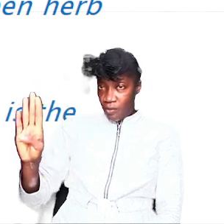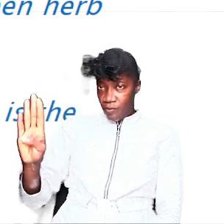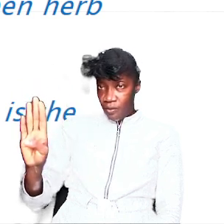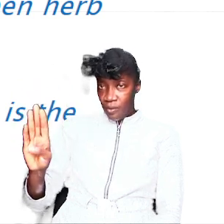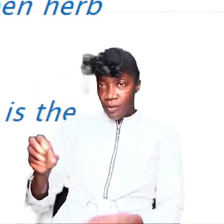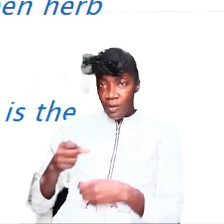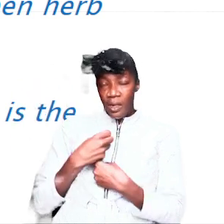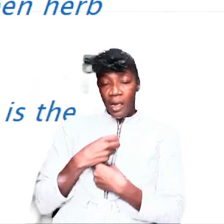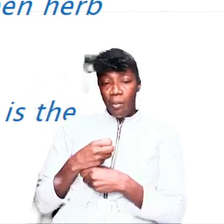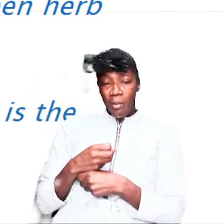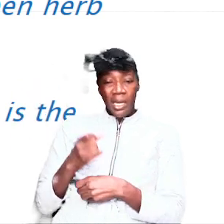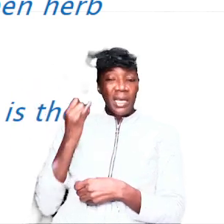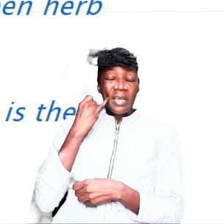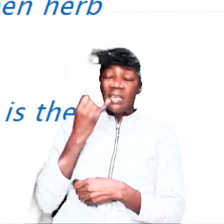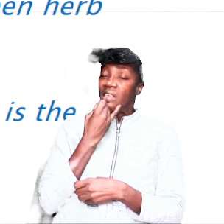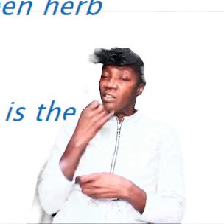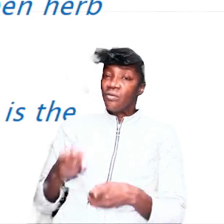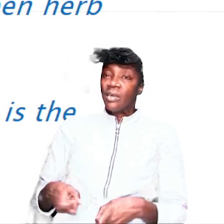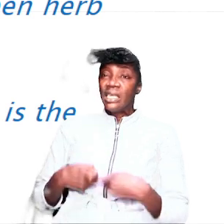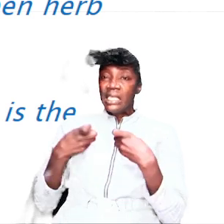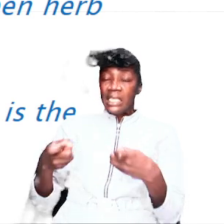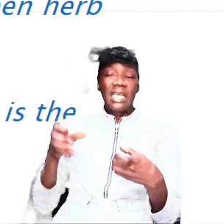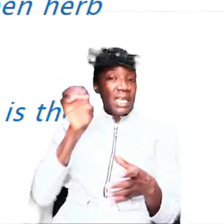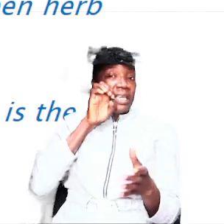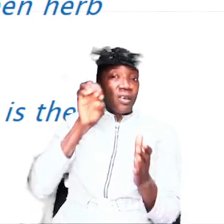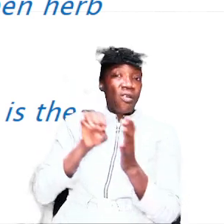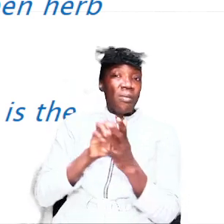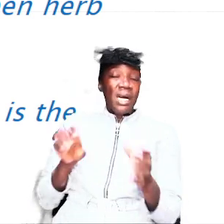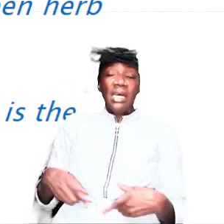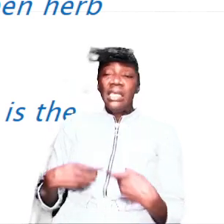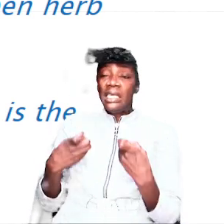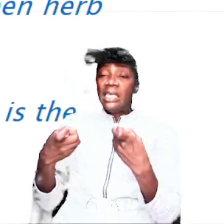the adjuration that he gave